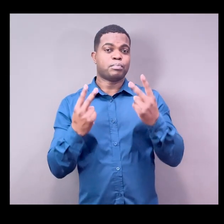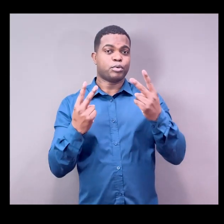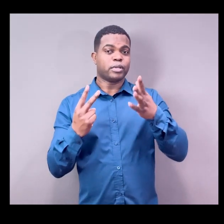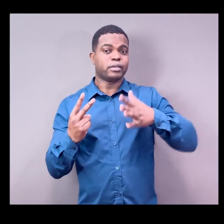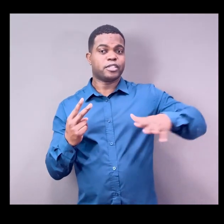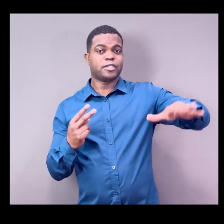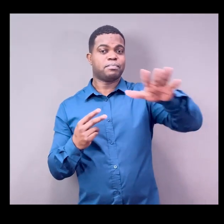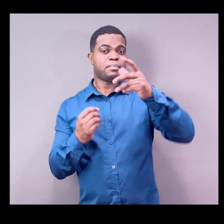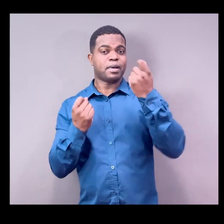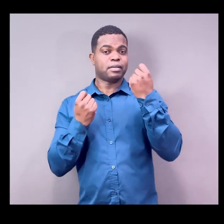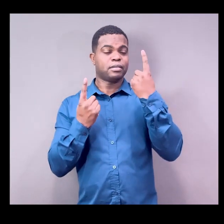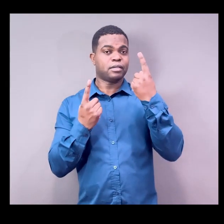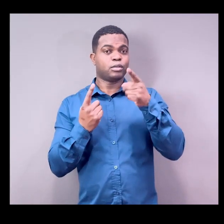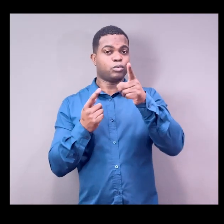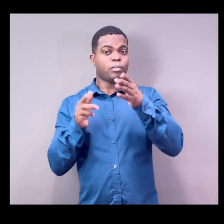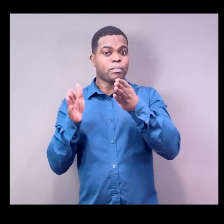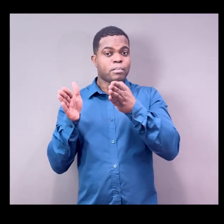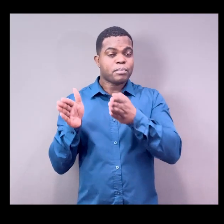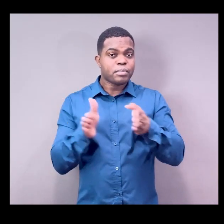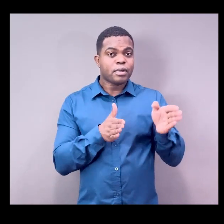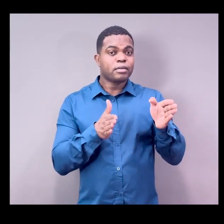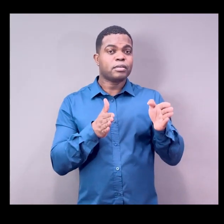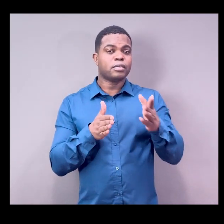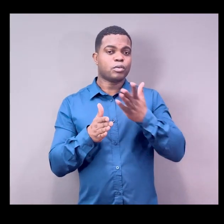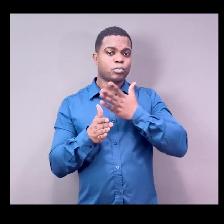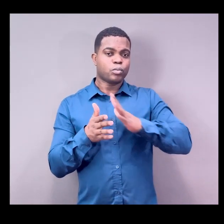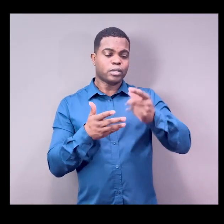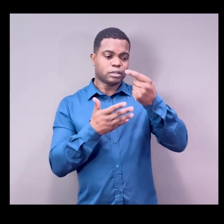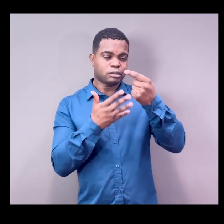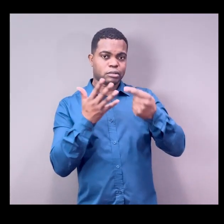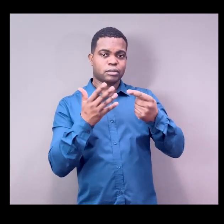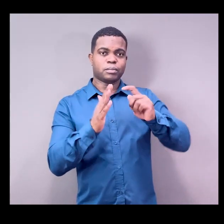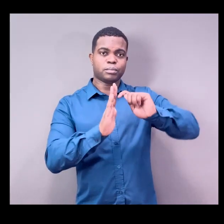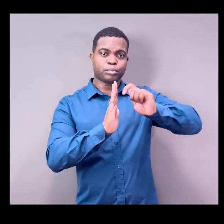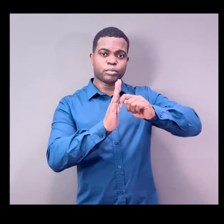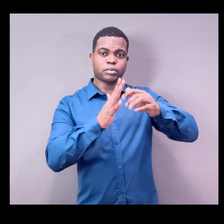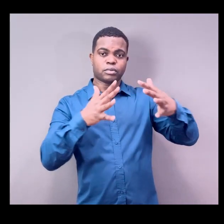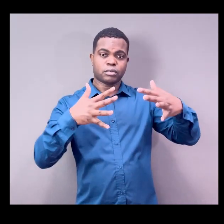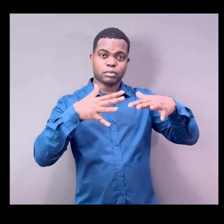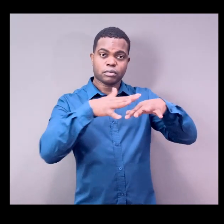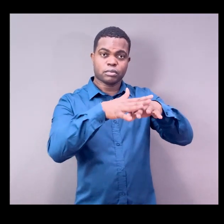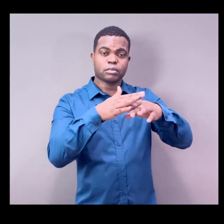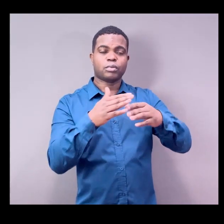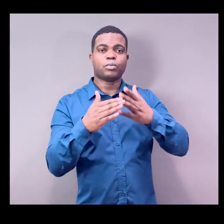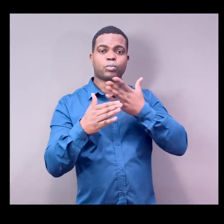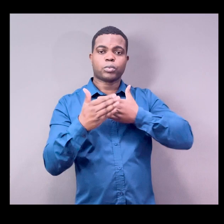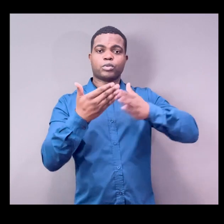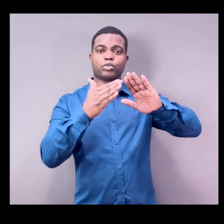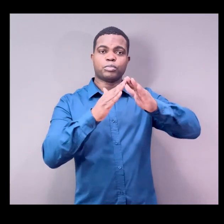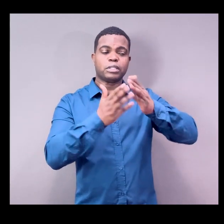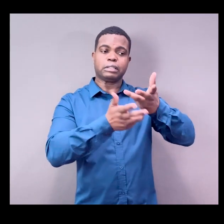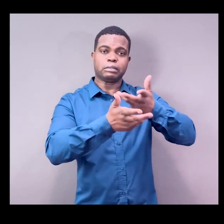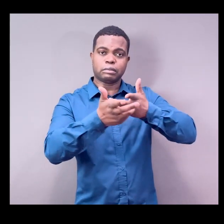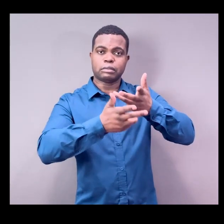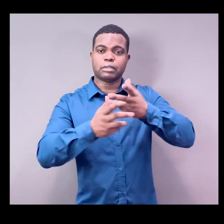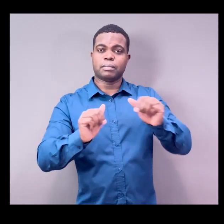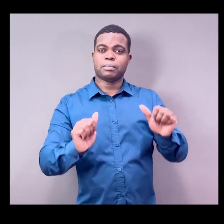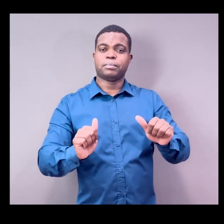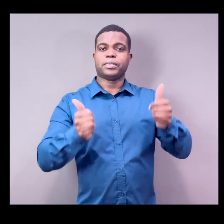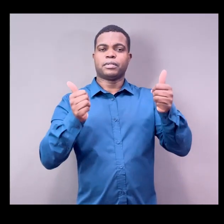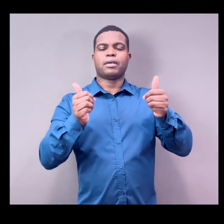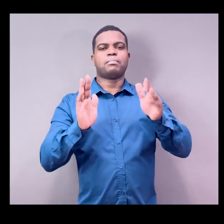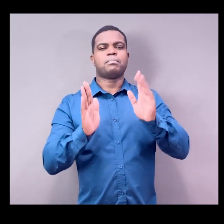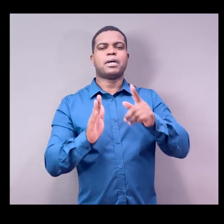You need to understand this, because as you are planning to implement your community engagement